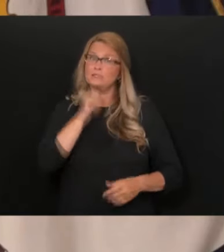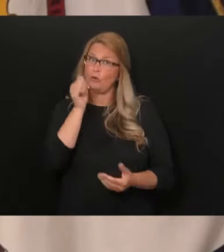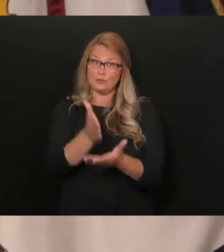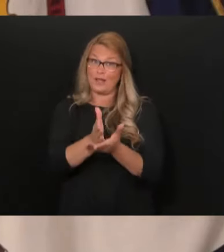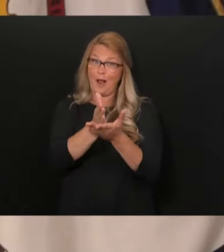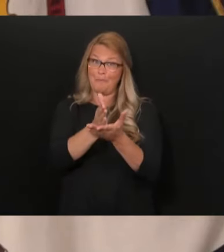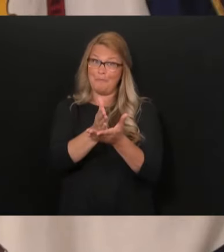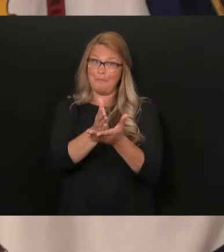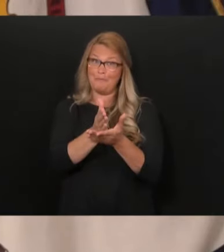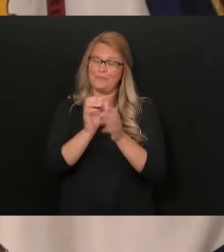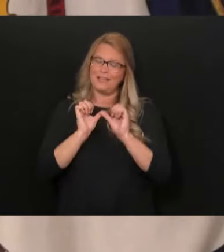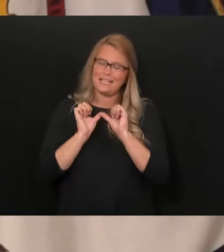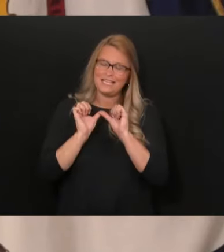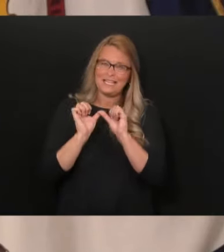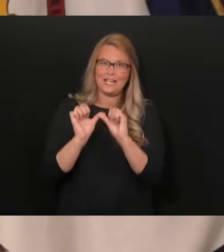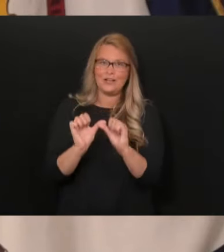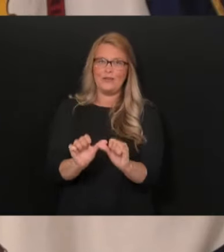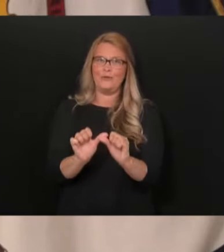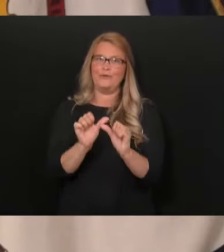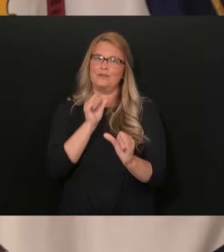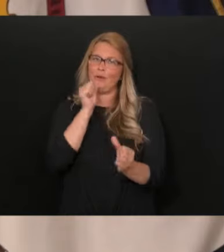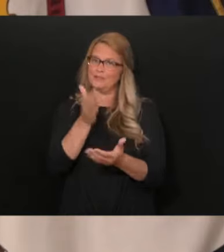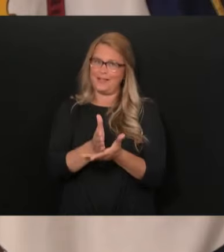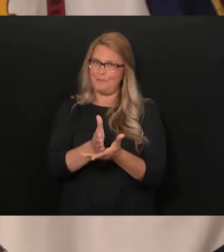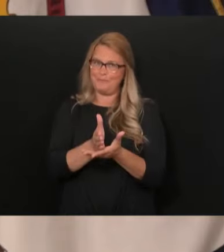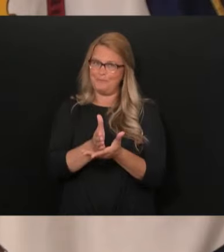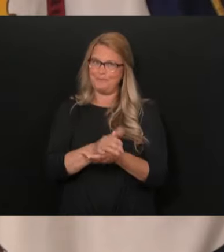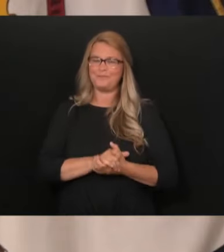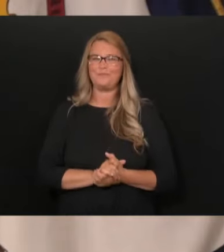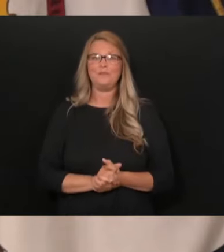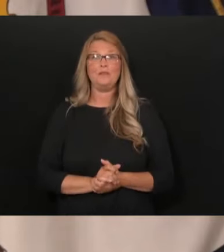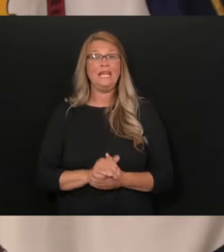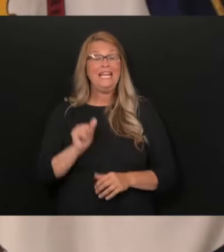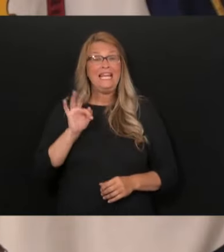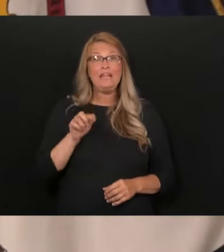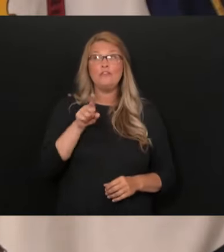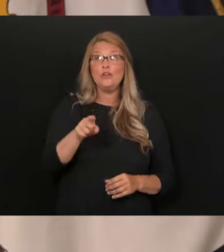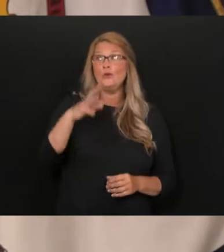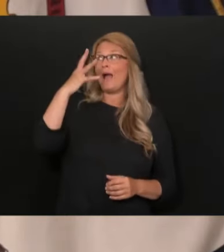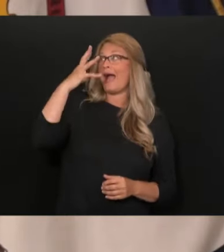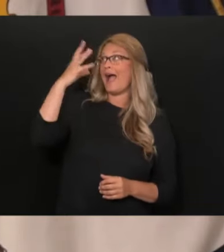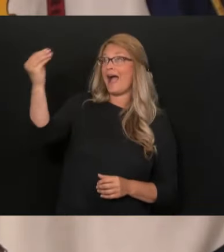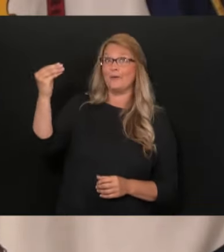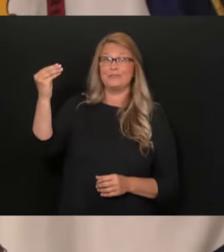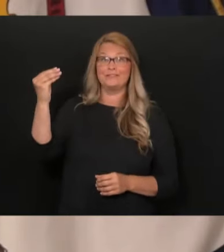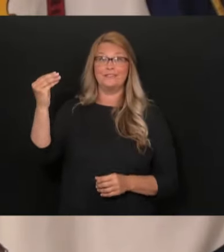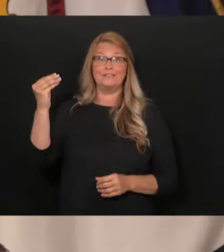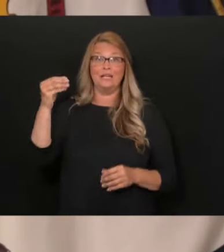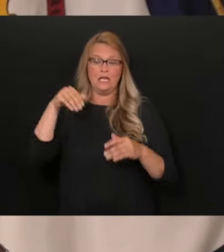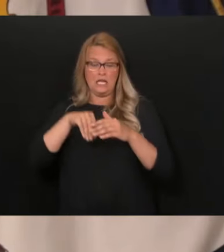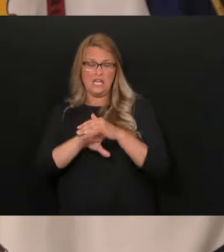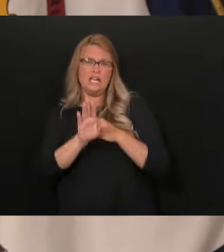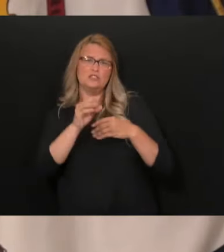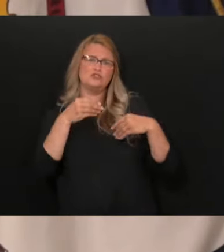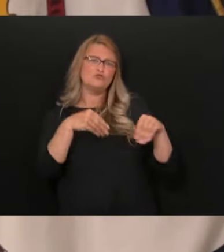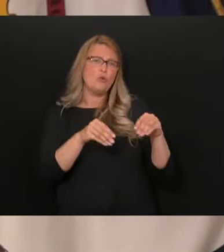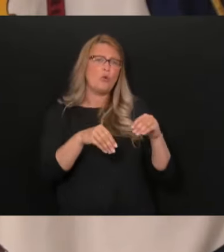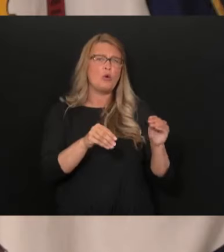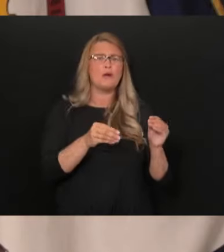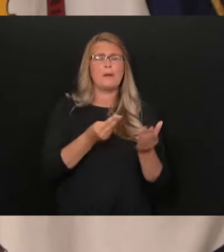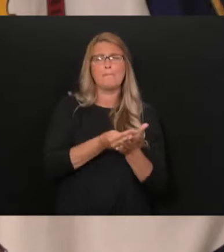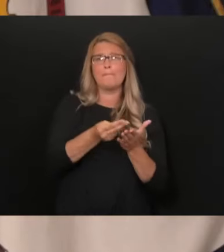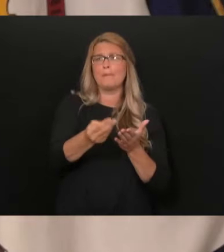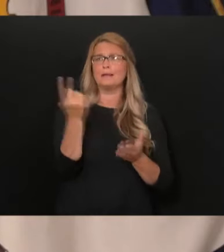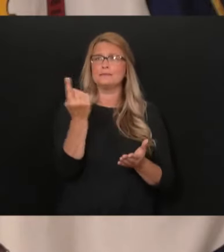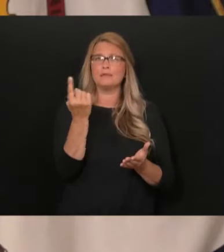guard. Again, how big a deal is it if you go out and you're going to go in a store, a retail store, to buy